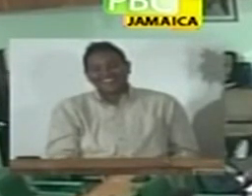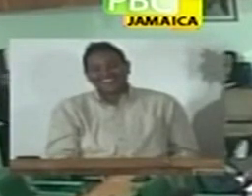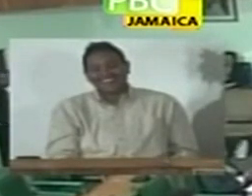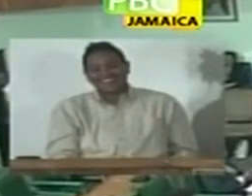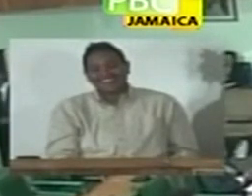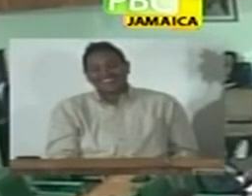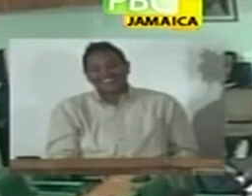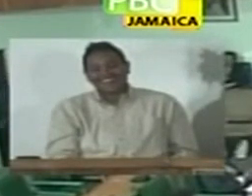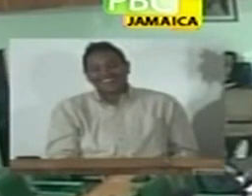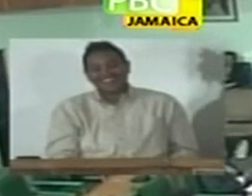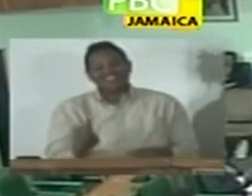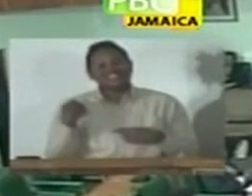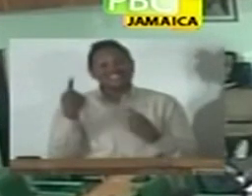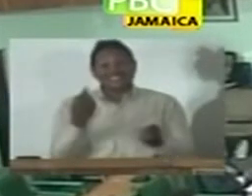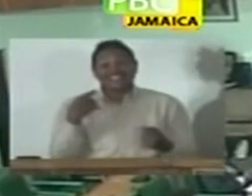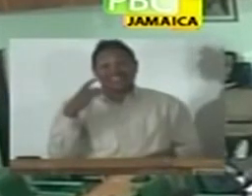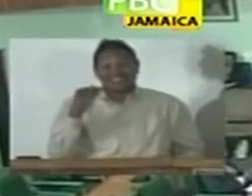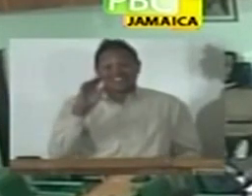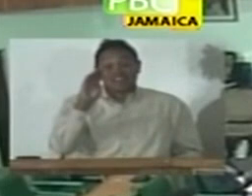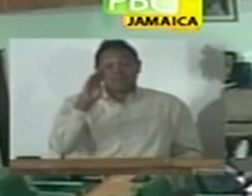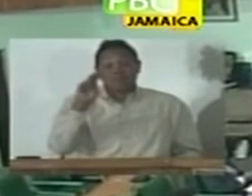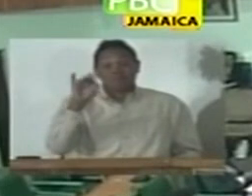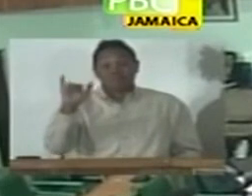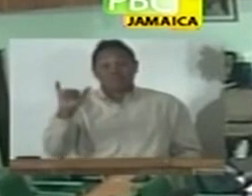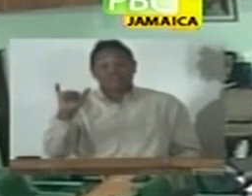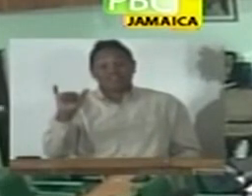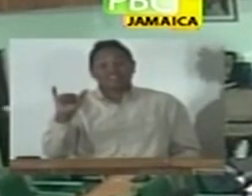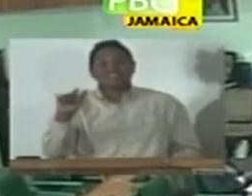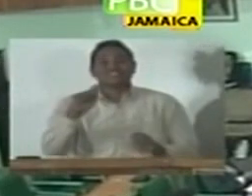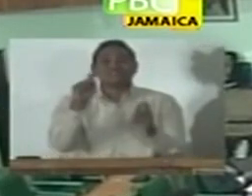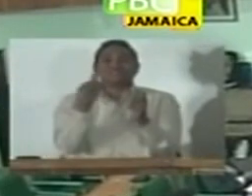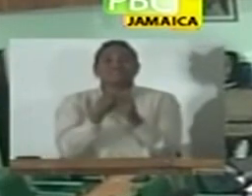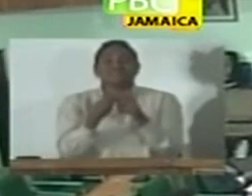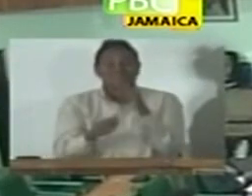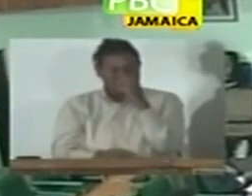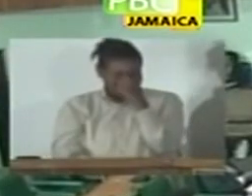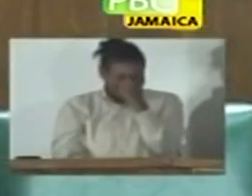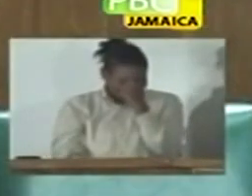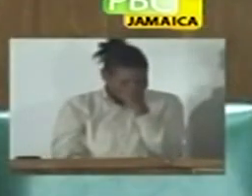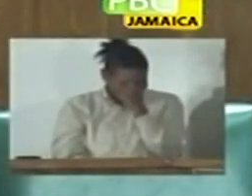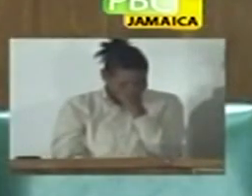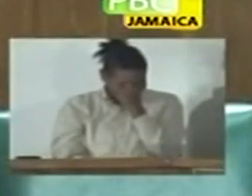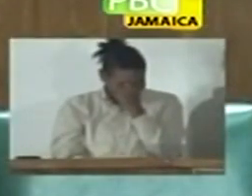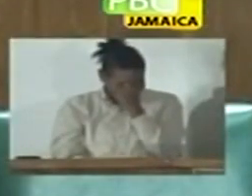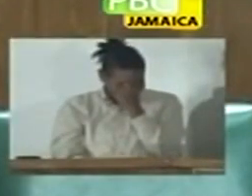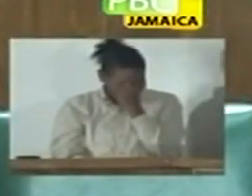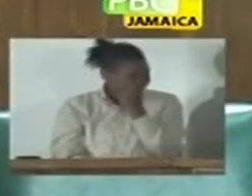Brain is specific to a jackass.